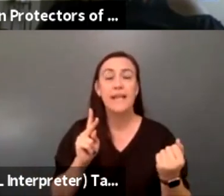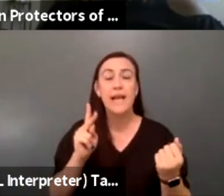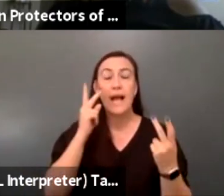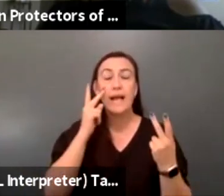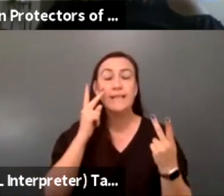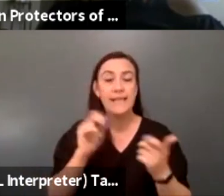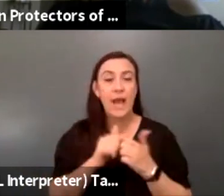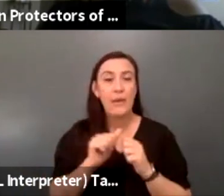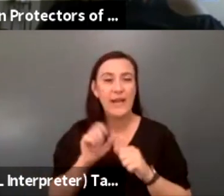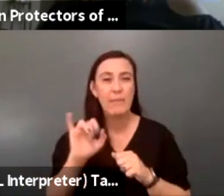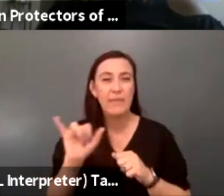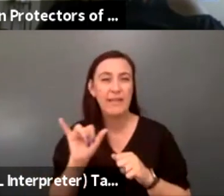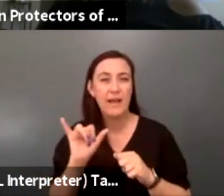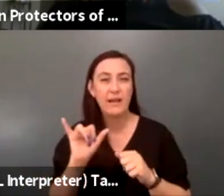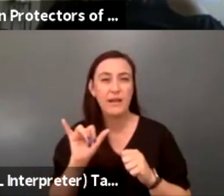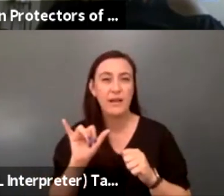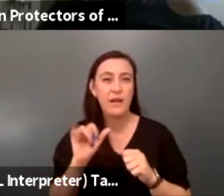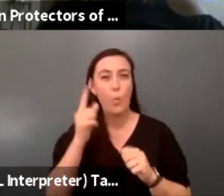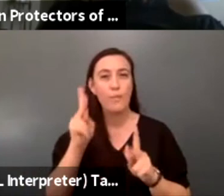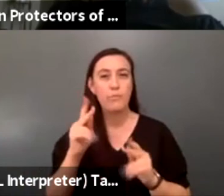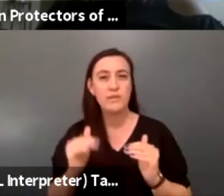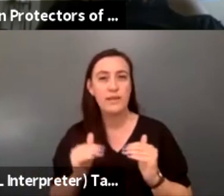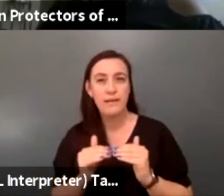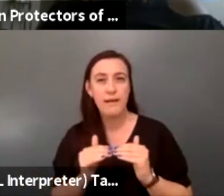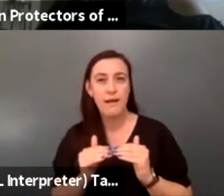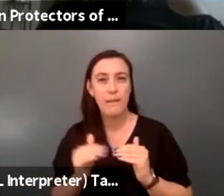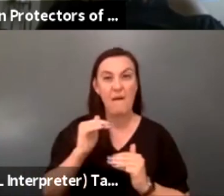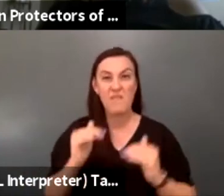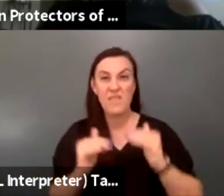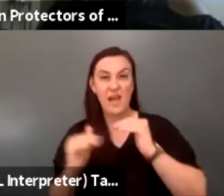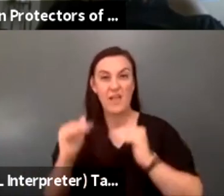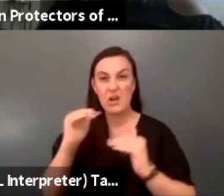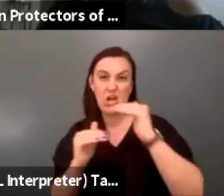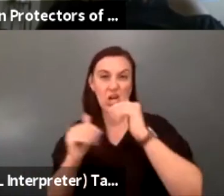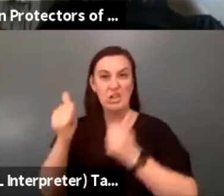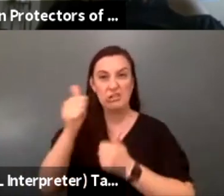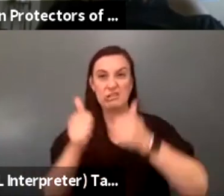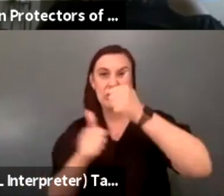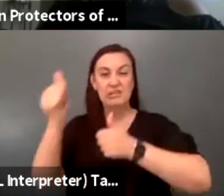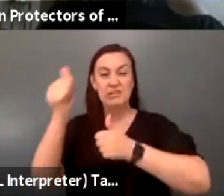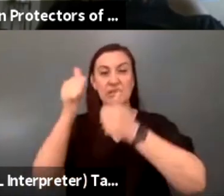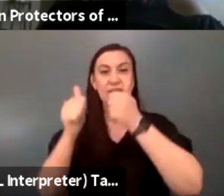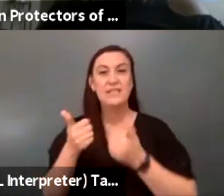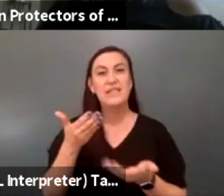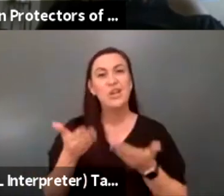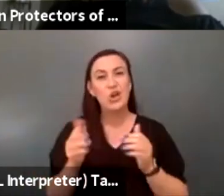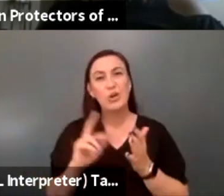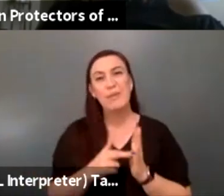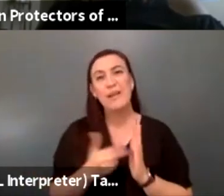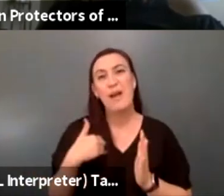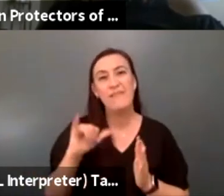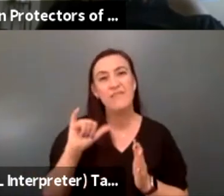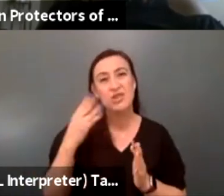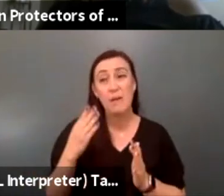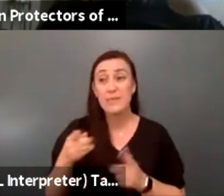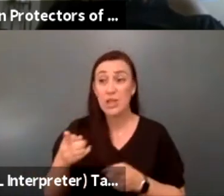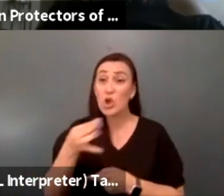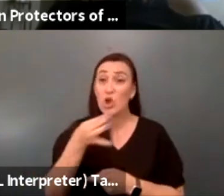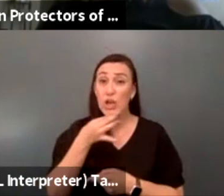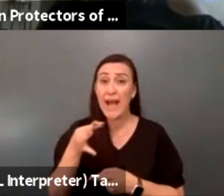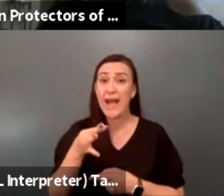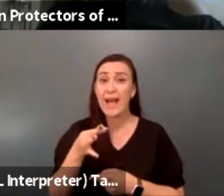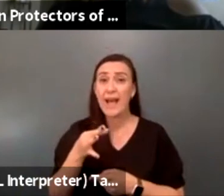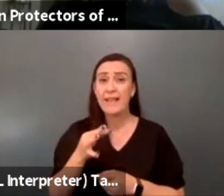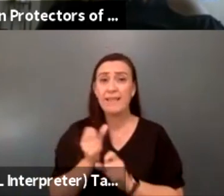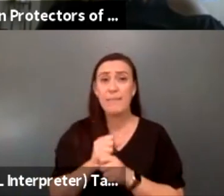it could be like one person's above the other kind of thing. It could be that you have like these jobs that you're good at that make